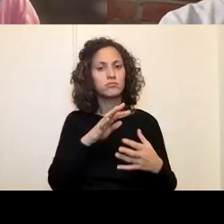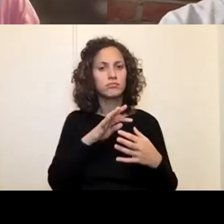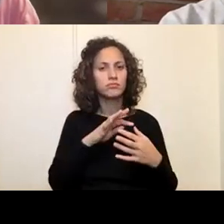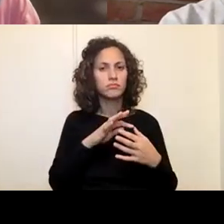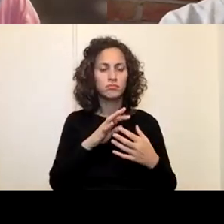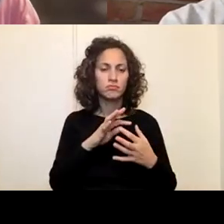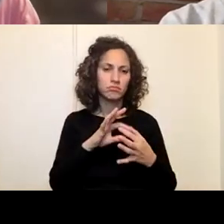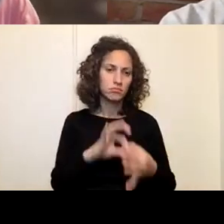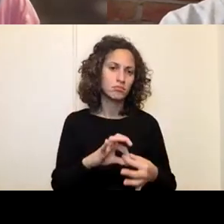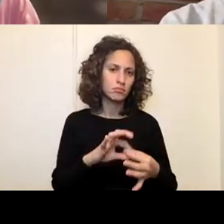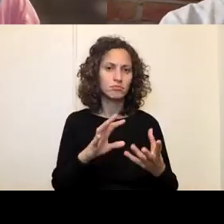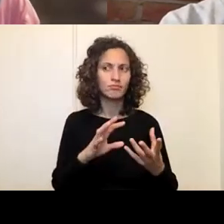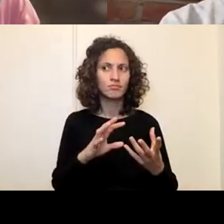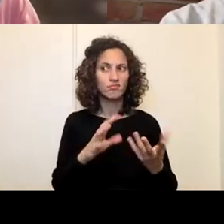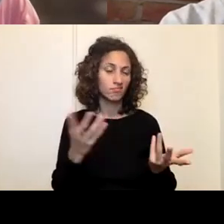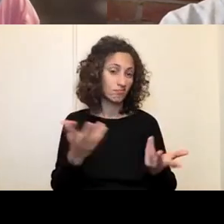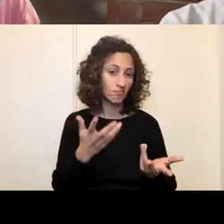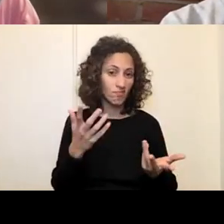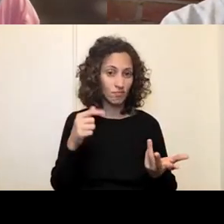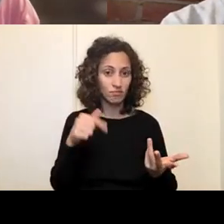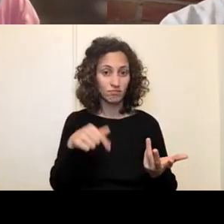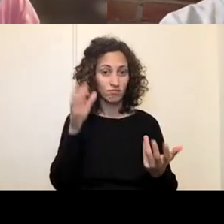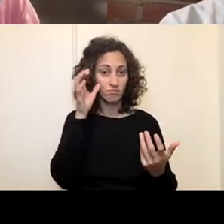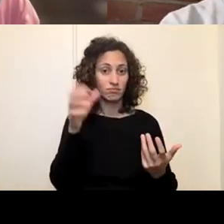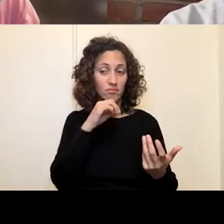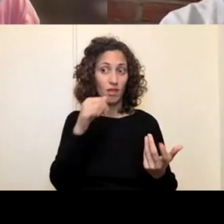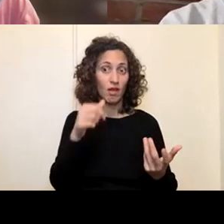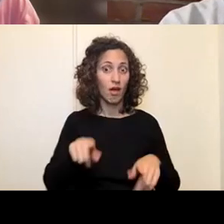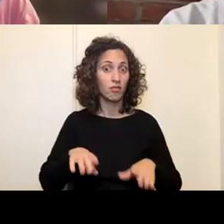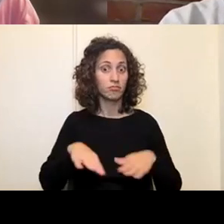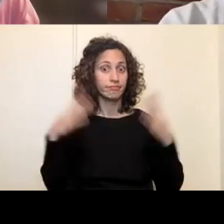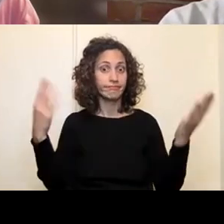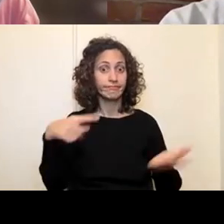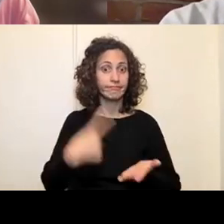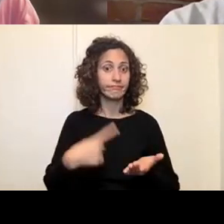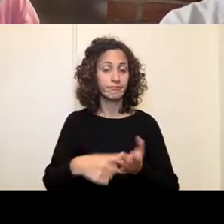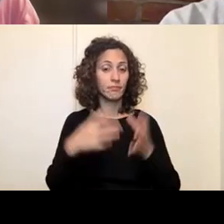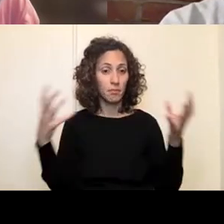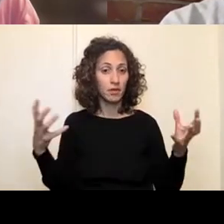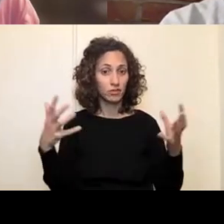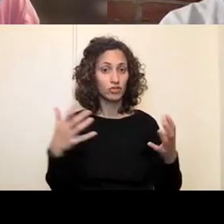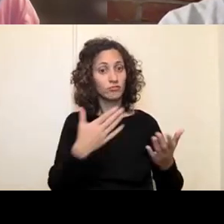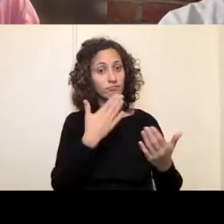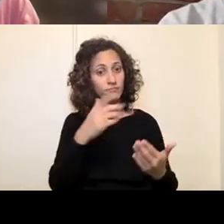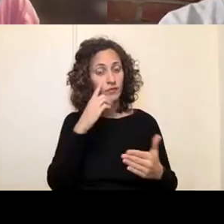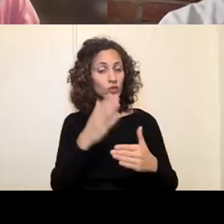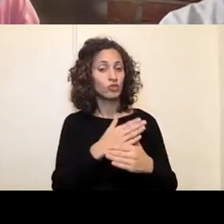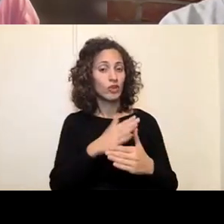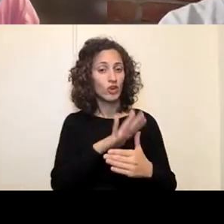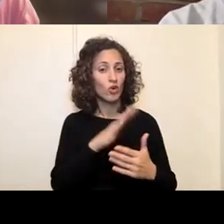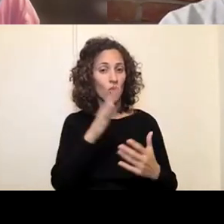it's not talked about. Like, so thank you for sharing that insight.